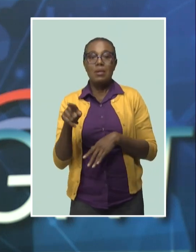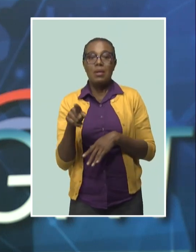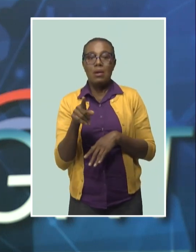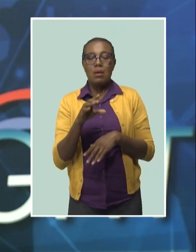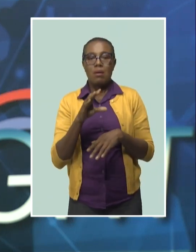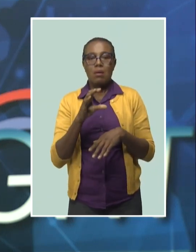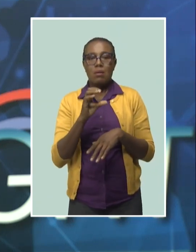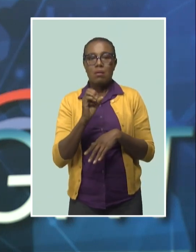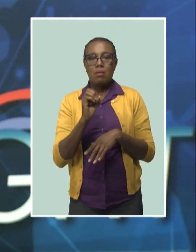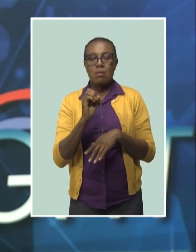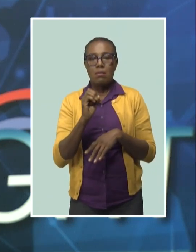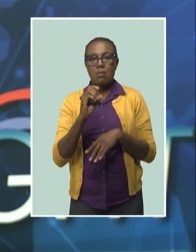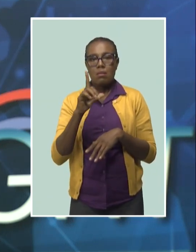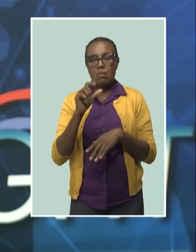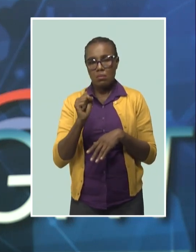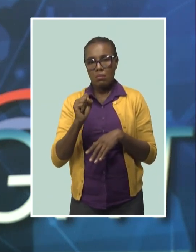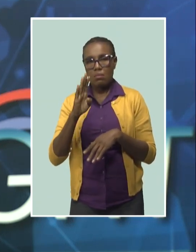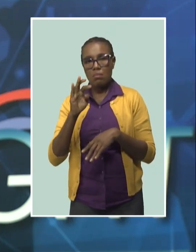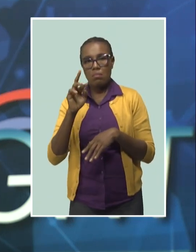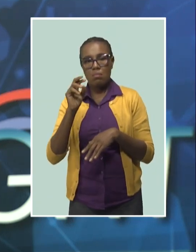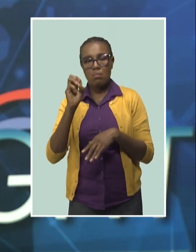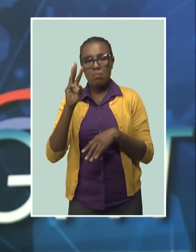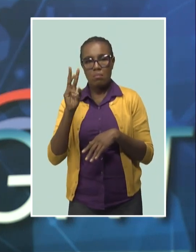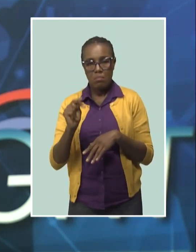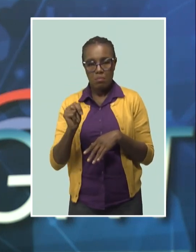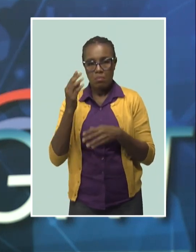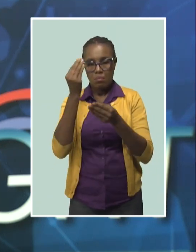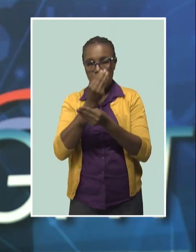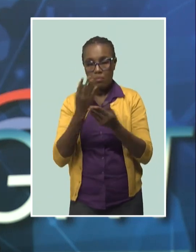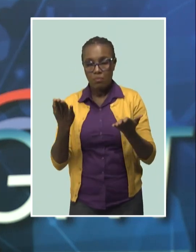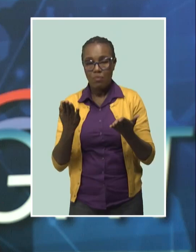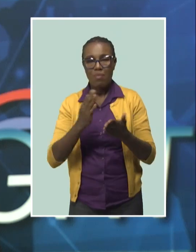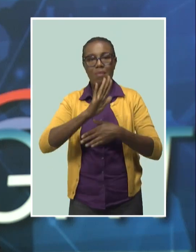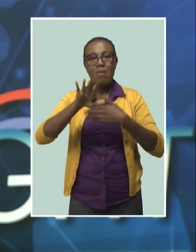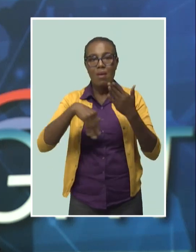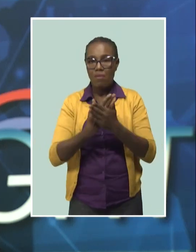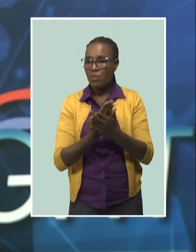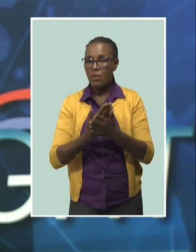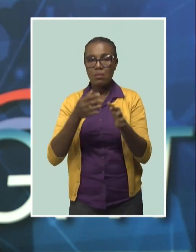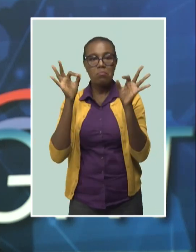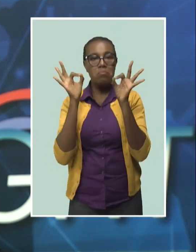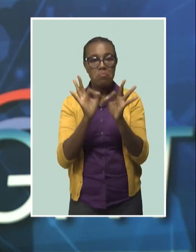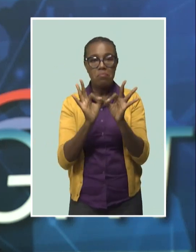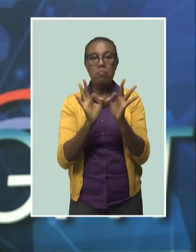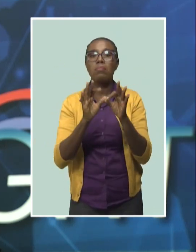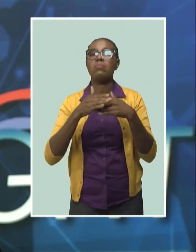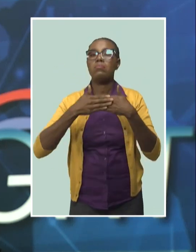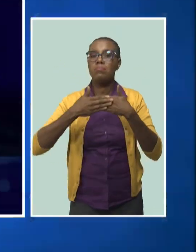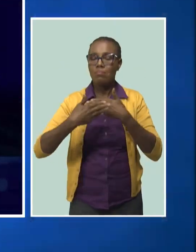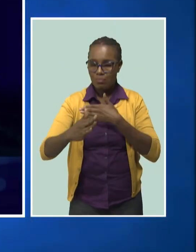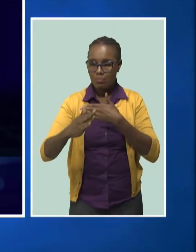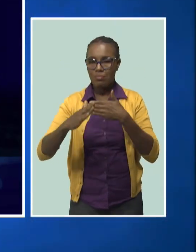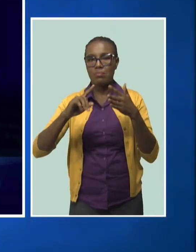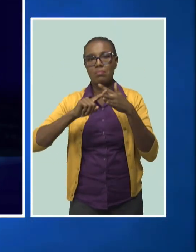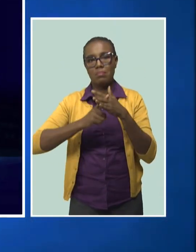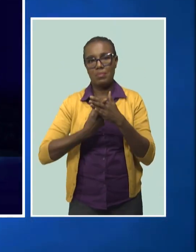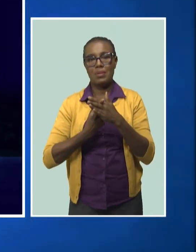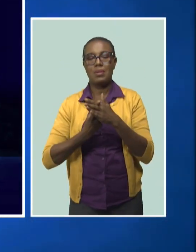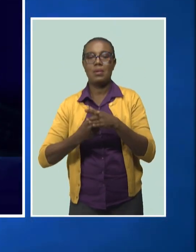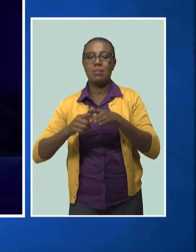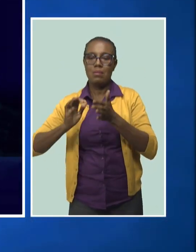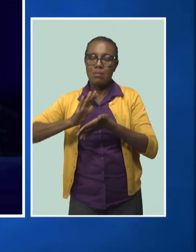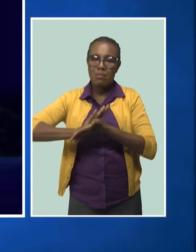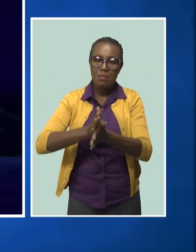CBC News that the canes will not start grinding until everything is in order. We actually start